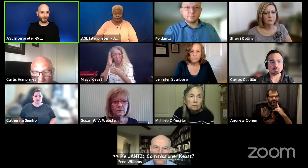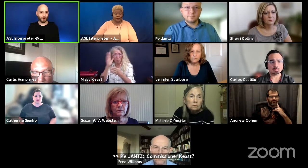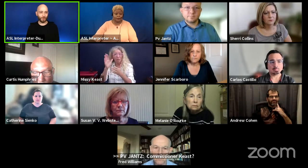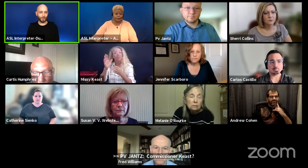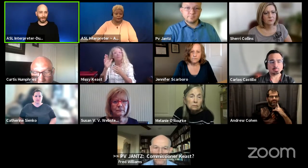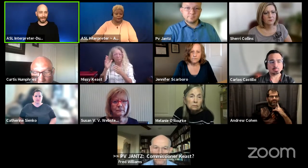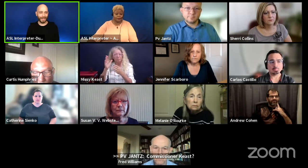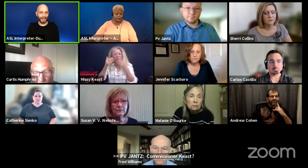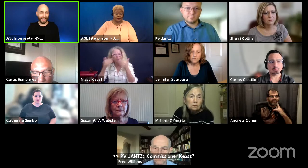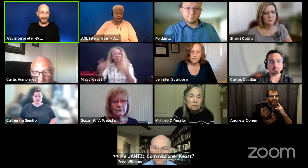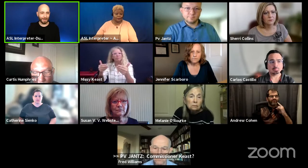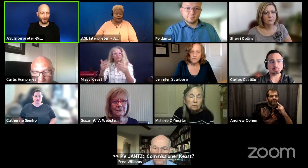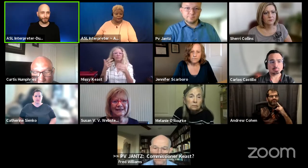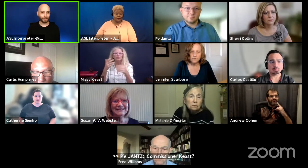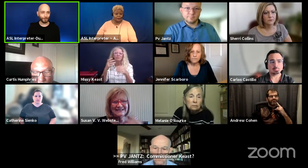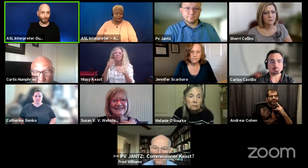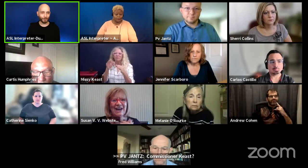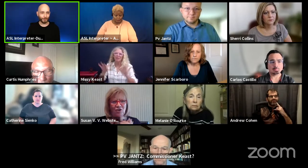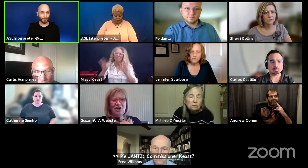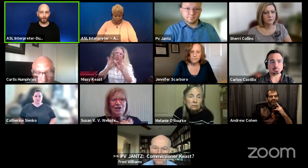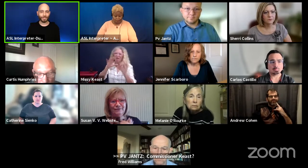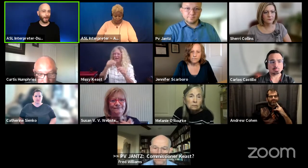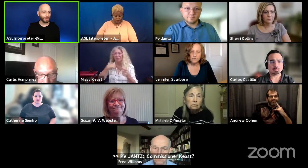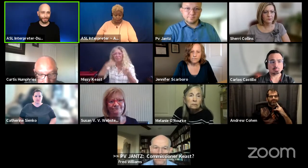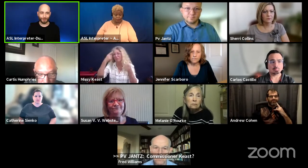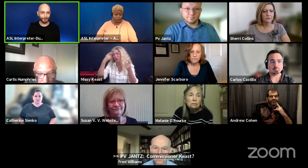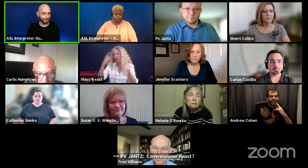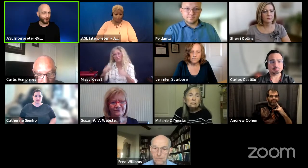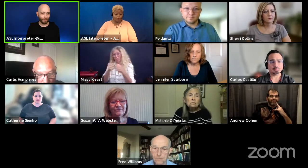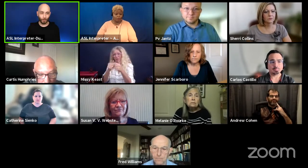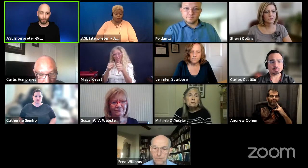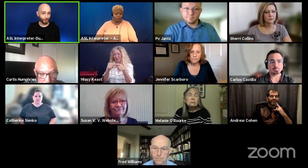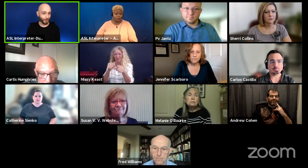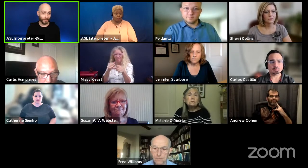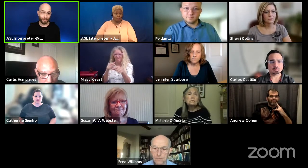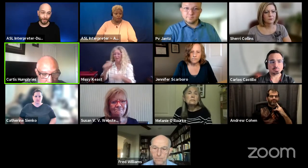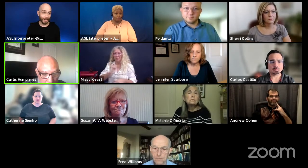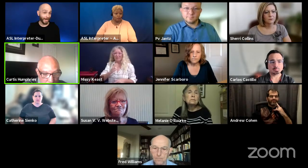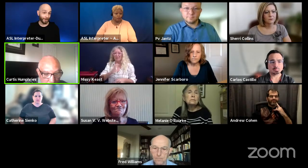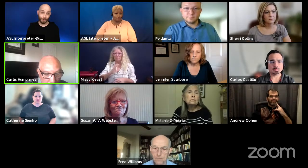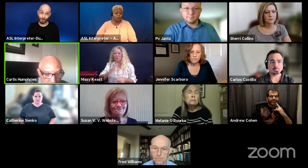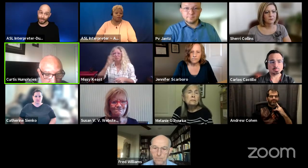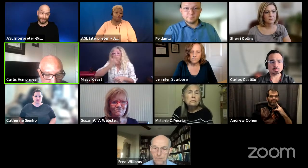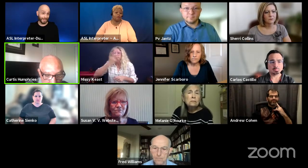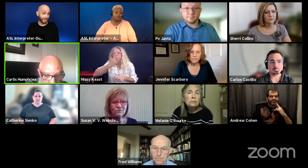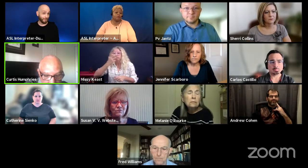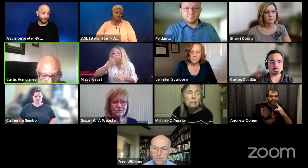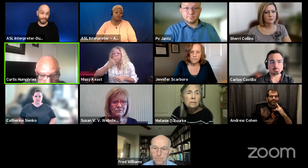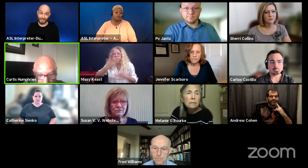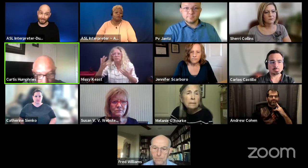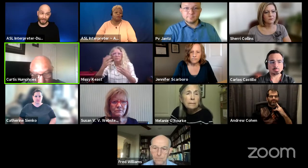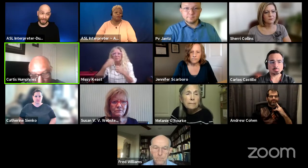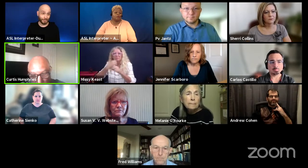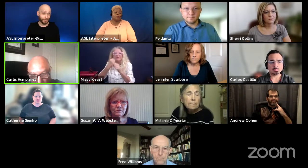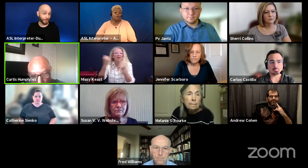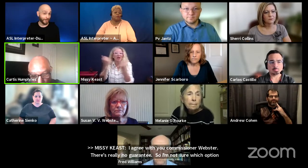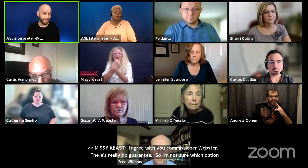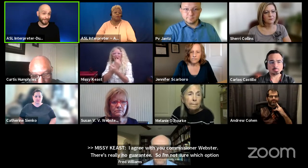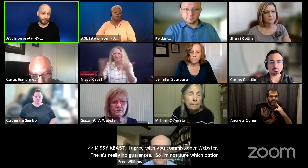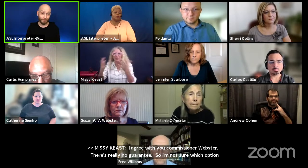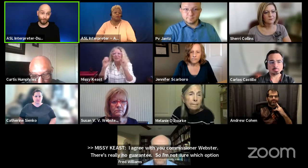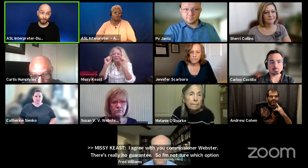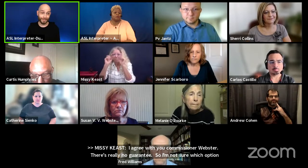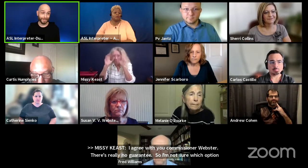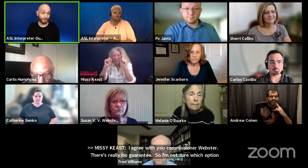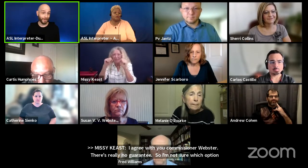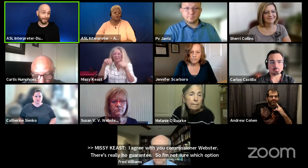And so I'm not sure which option to really move forward with, but I agree completely that